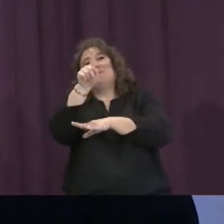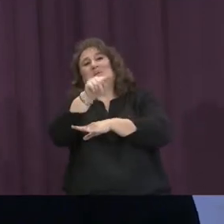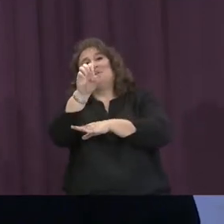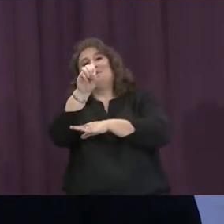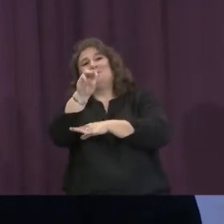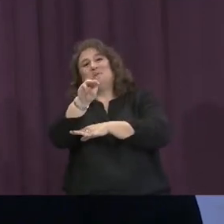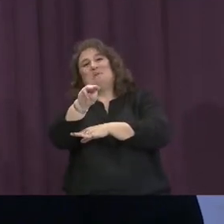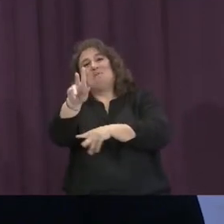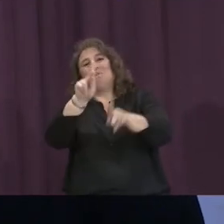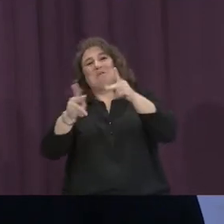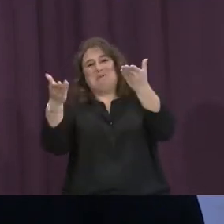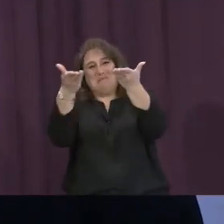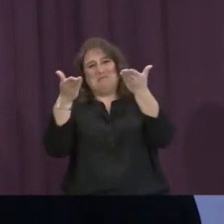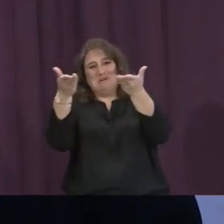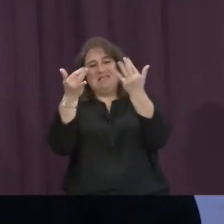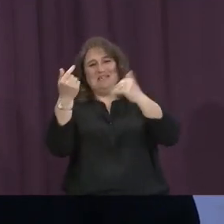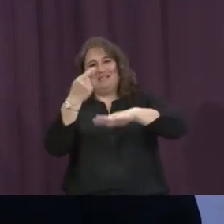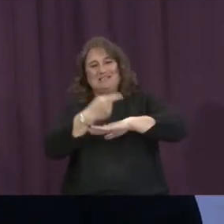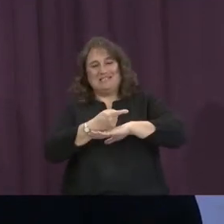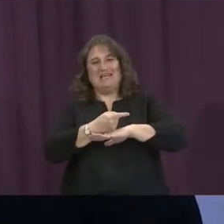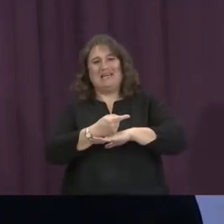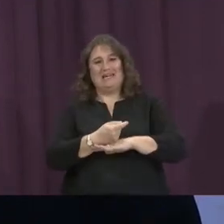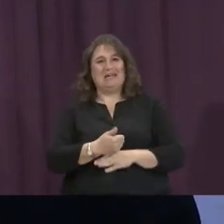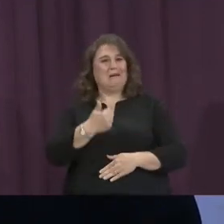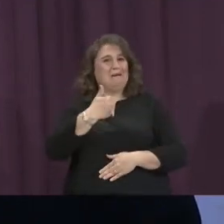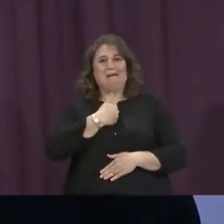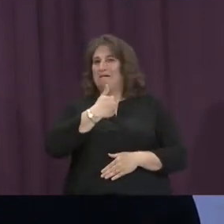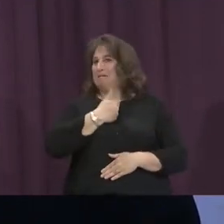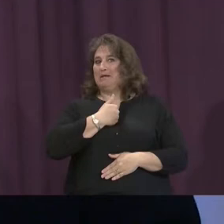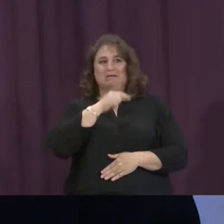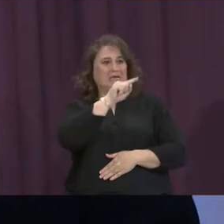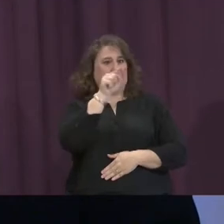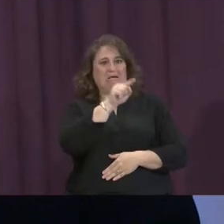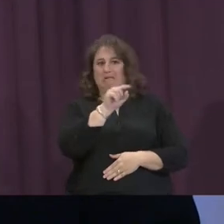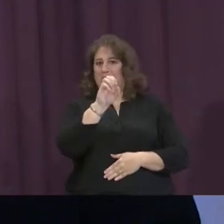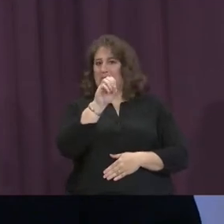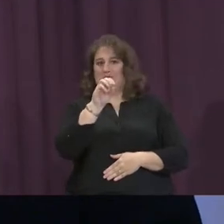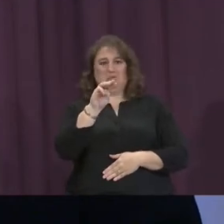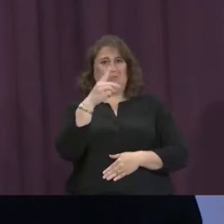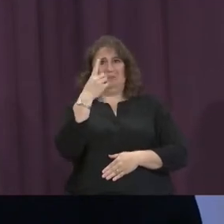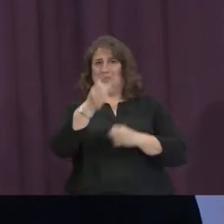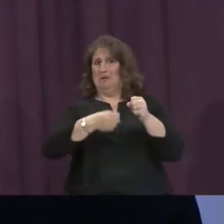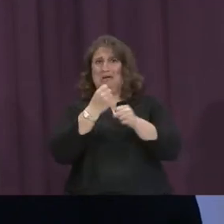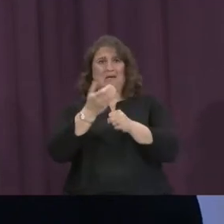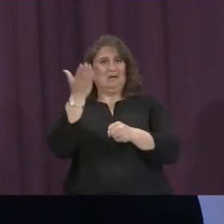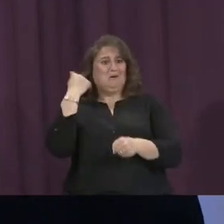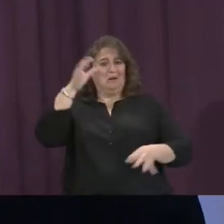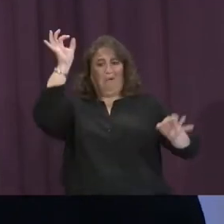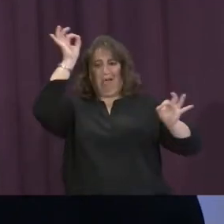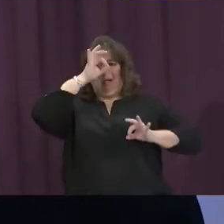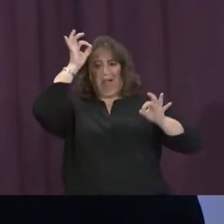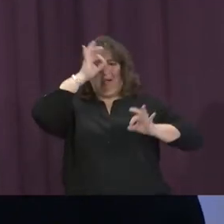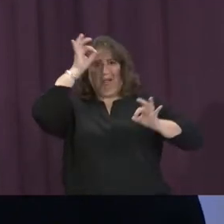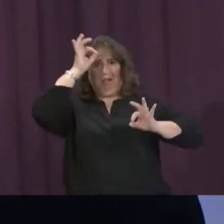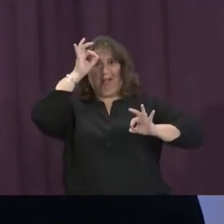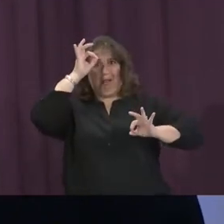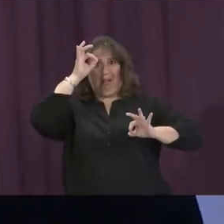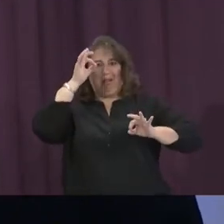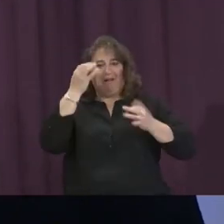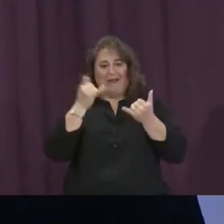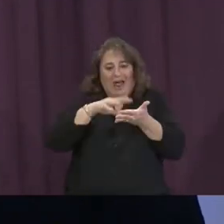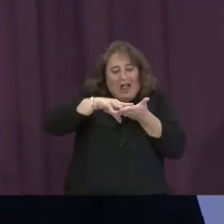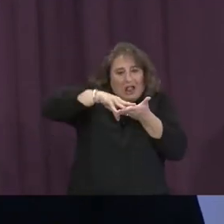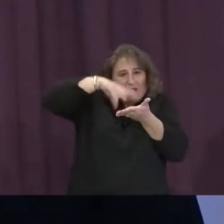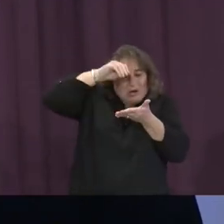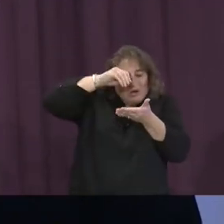with us today. That's something I know that I didn't know what zoom was a year ago. And so learning how to use that and how to